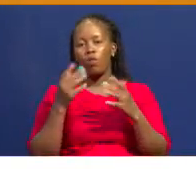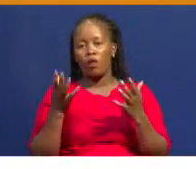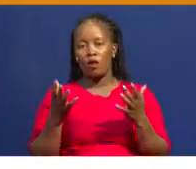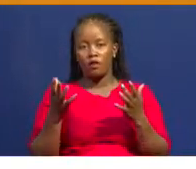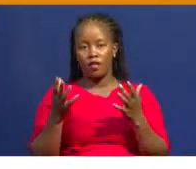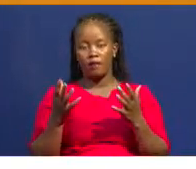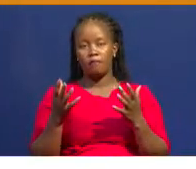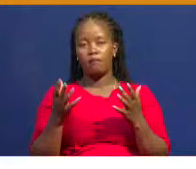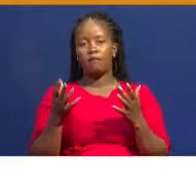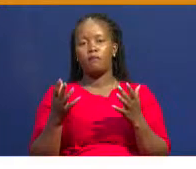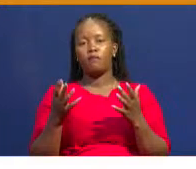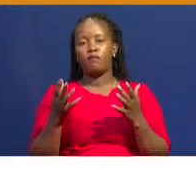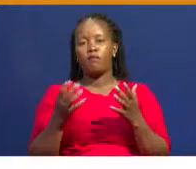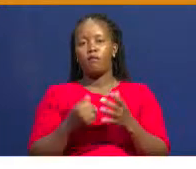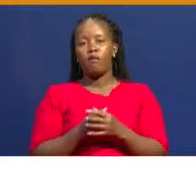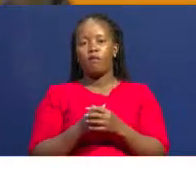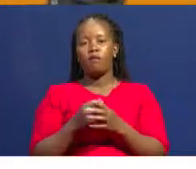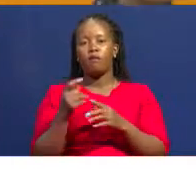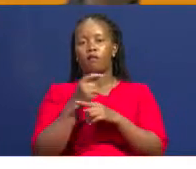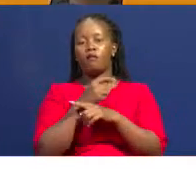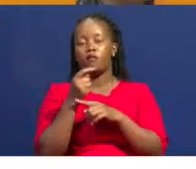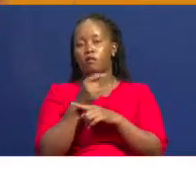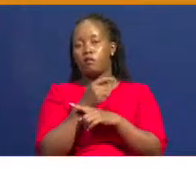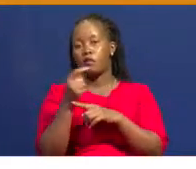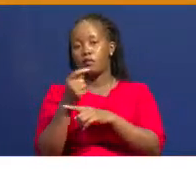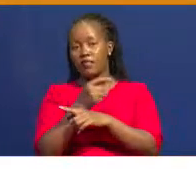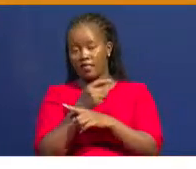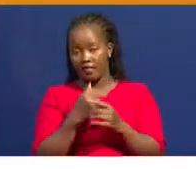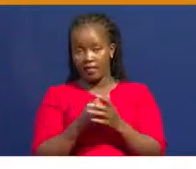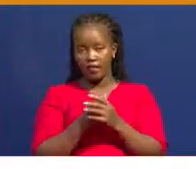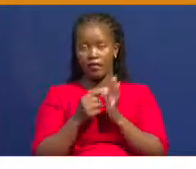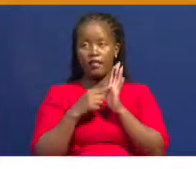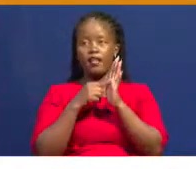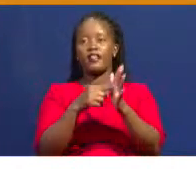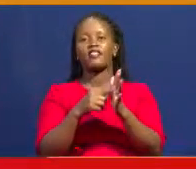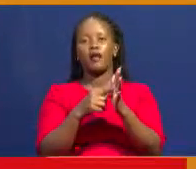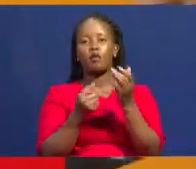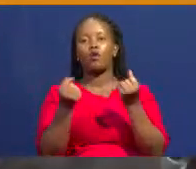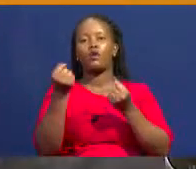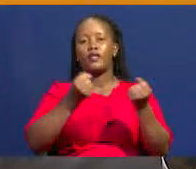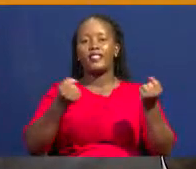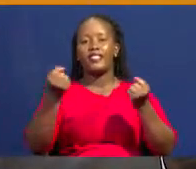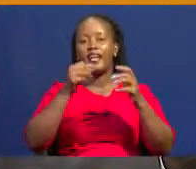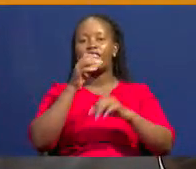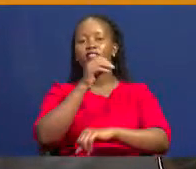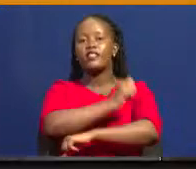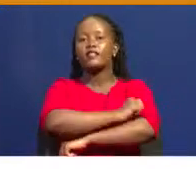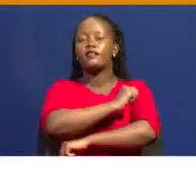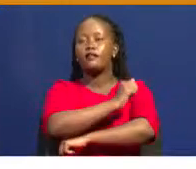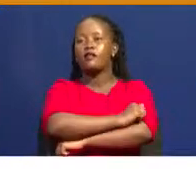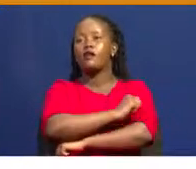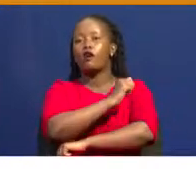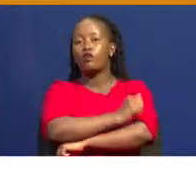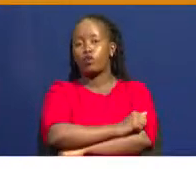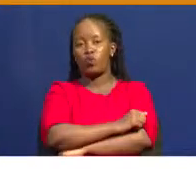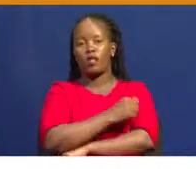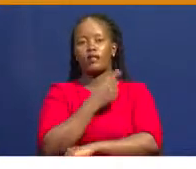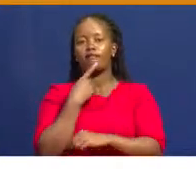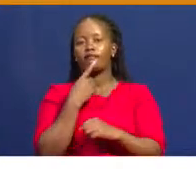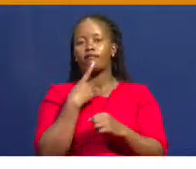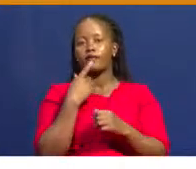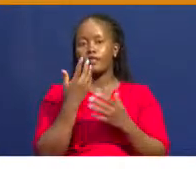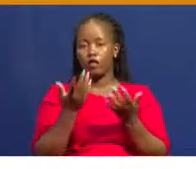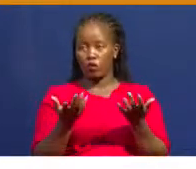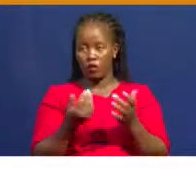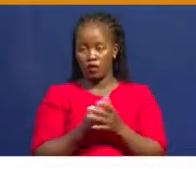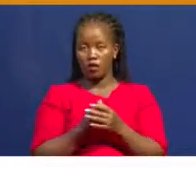like the trainers, now school driving schools, that's what they are saying, that yes,